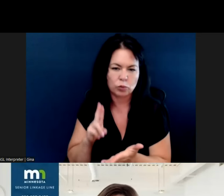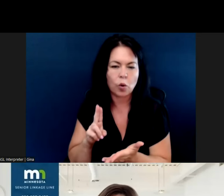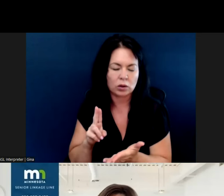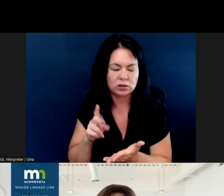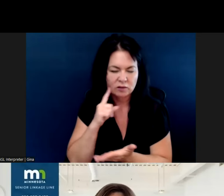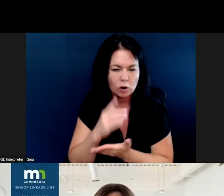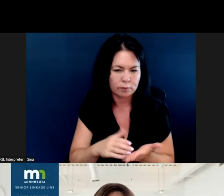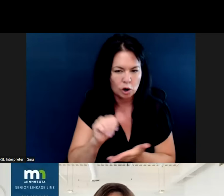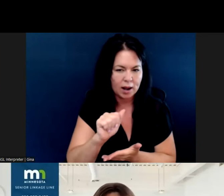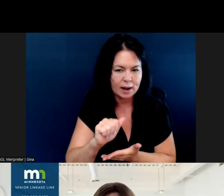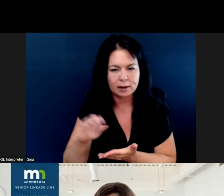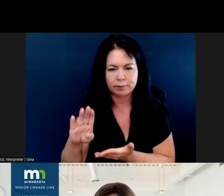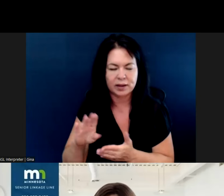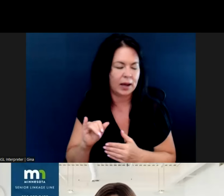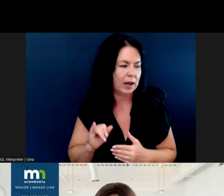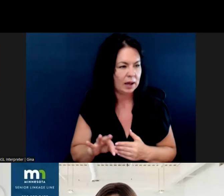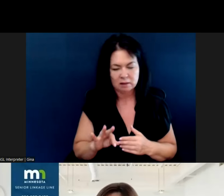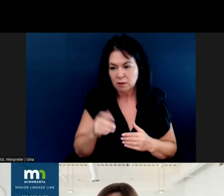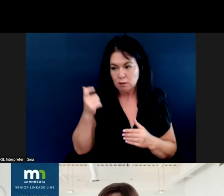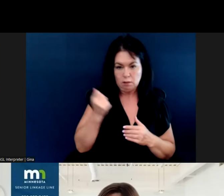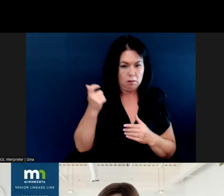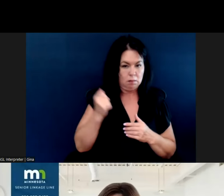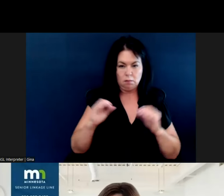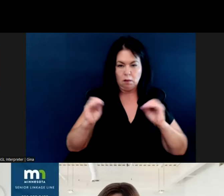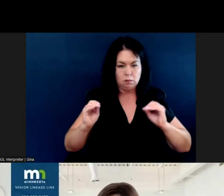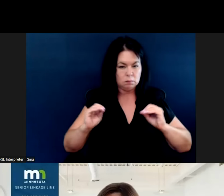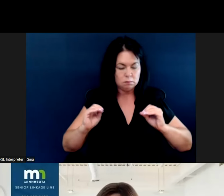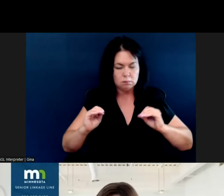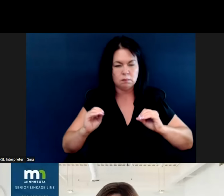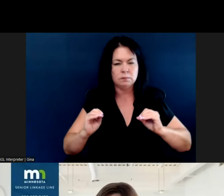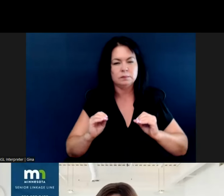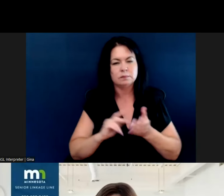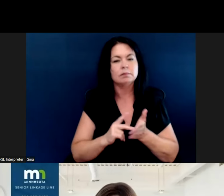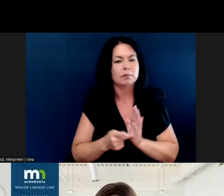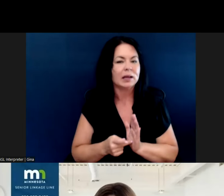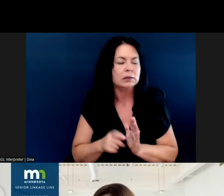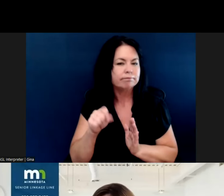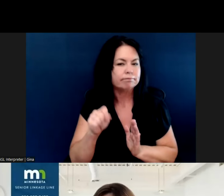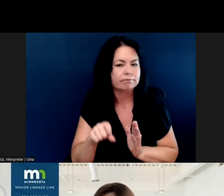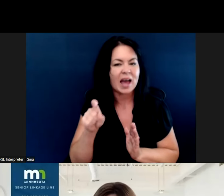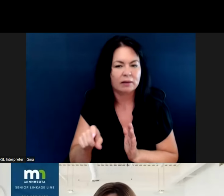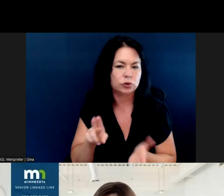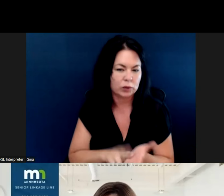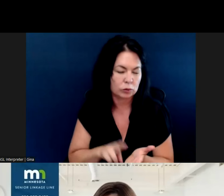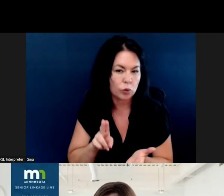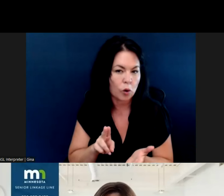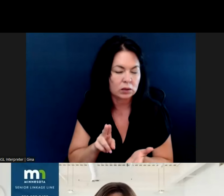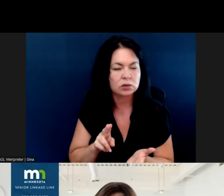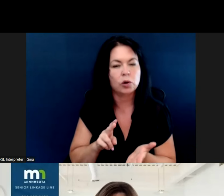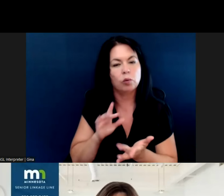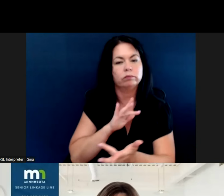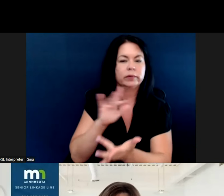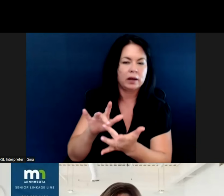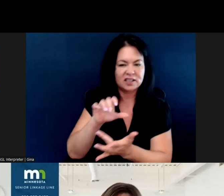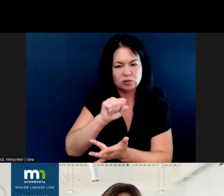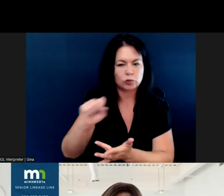B. If you are not receiving those benefits, you do need to enroll yourself. So contact Social Security to